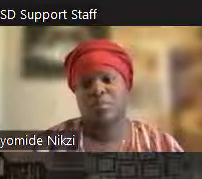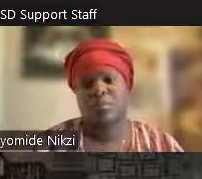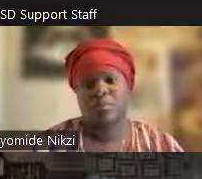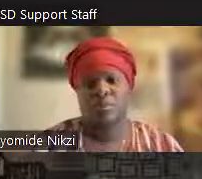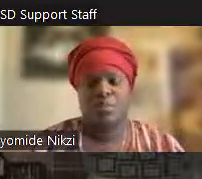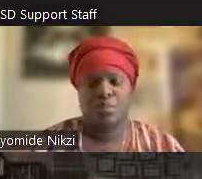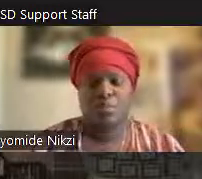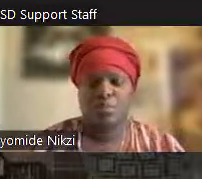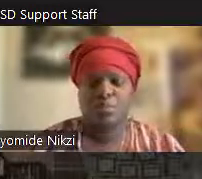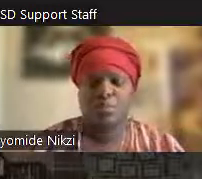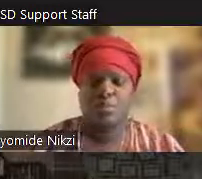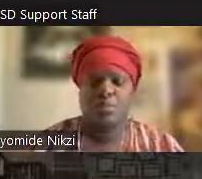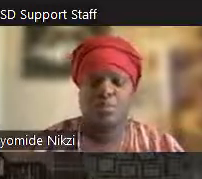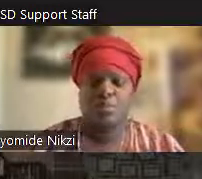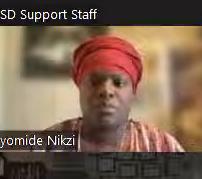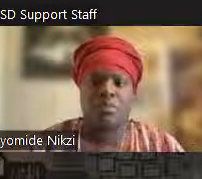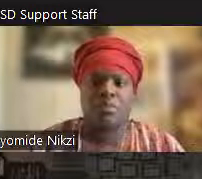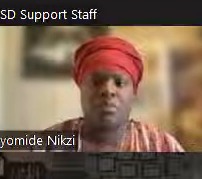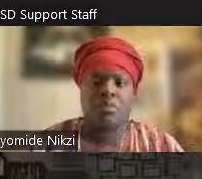Thank you so very much.